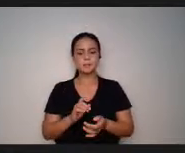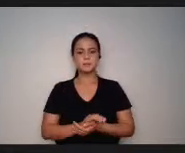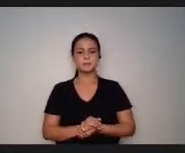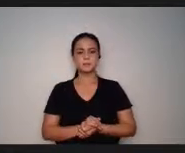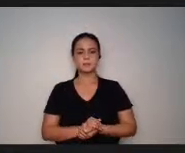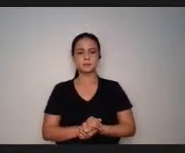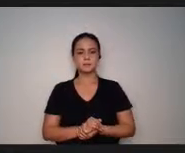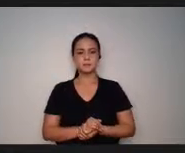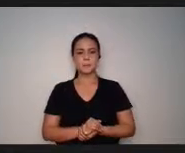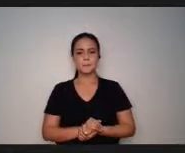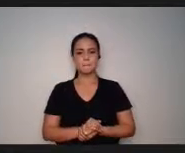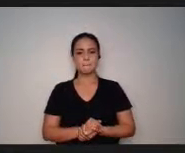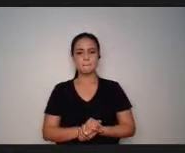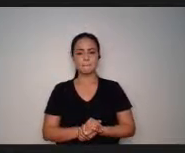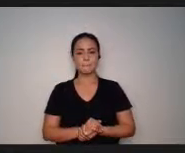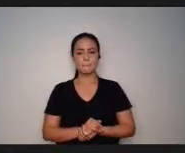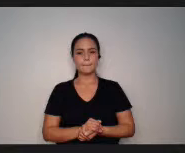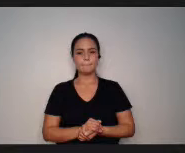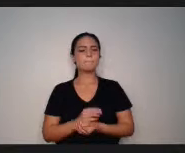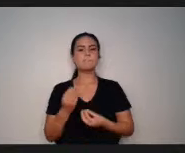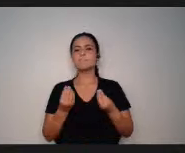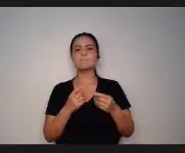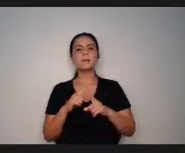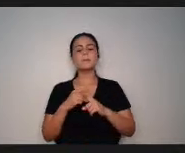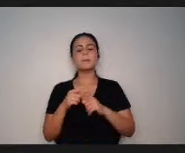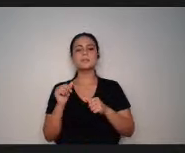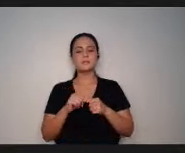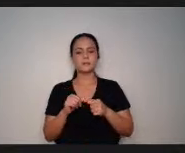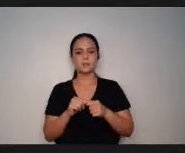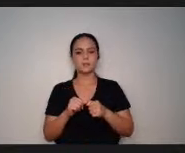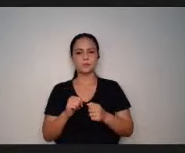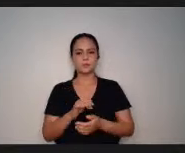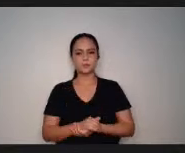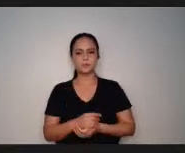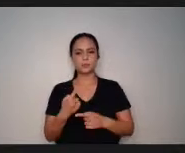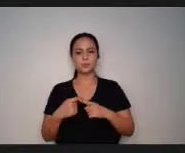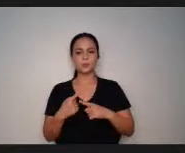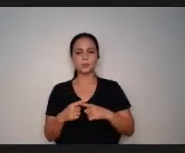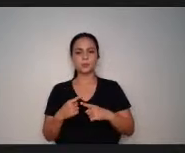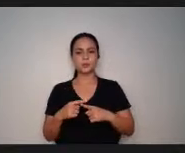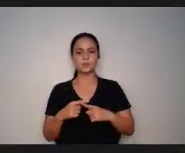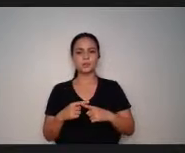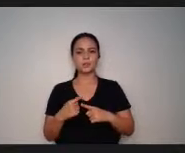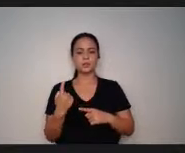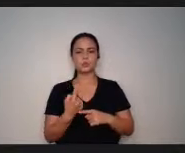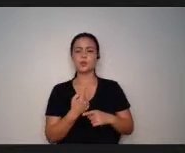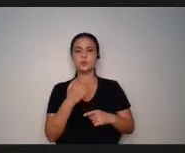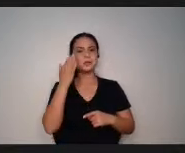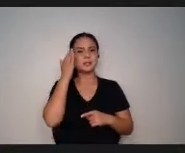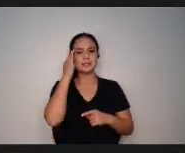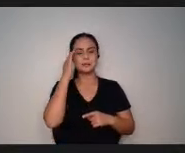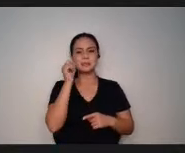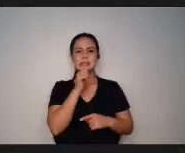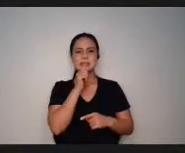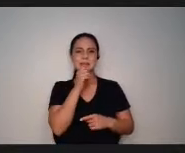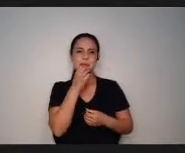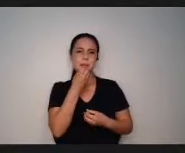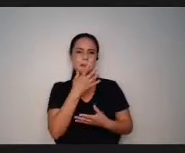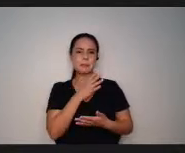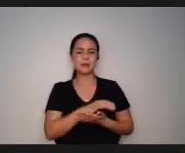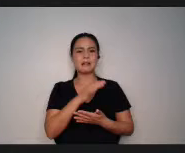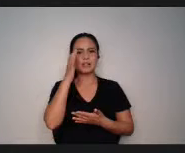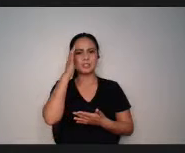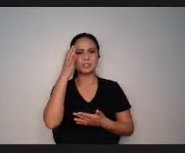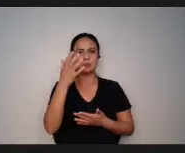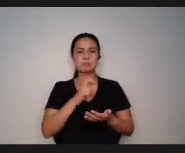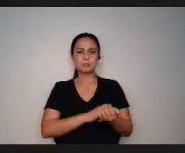there is to do, because we don't really understand, and we sort of think stress is ubiquitous. Everyone has it. What's the